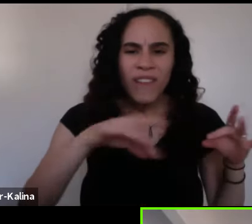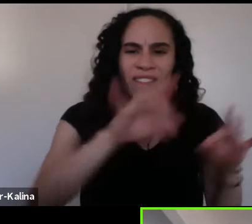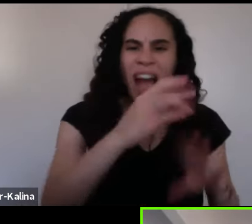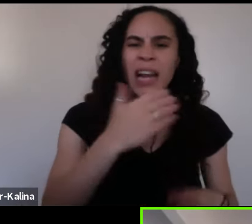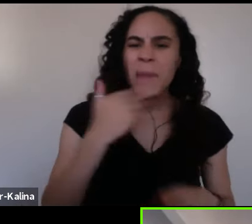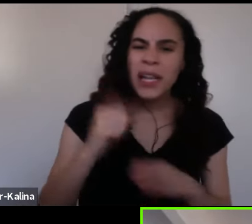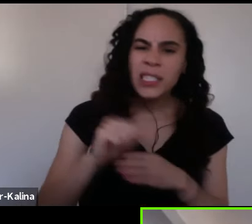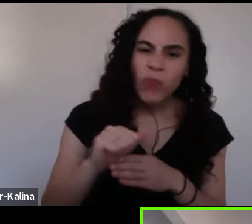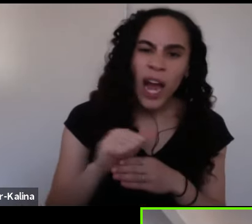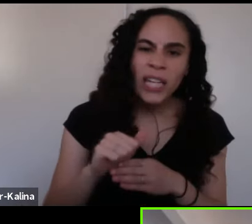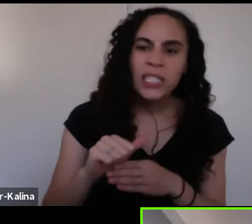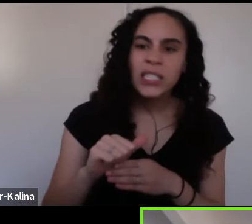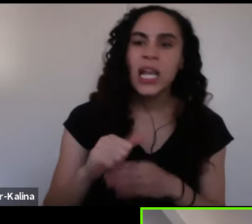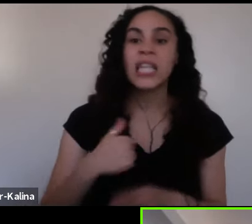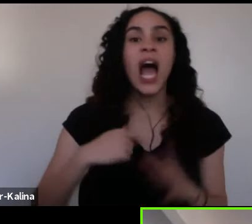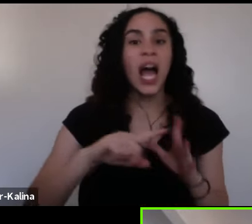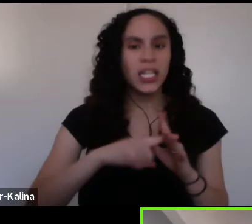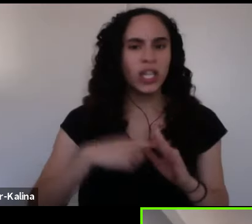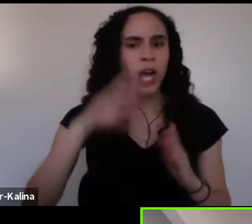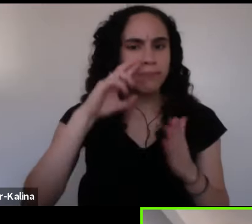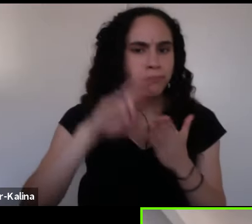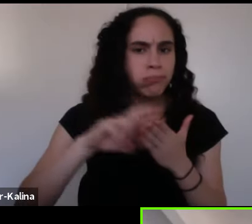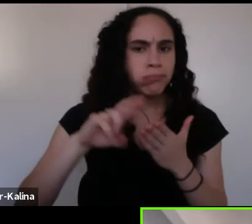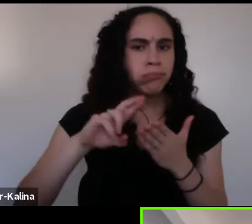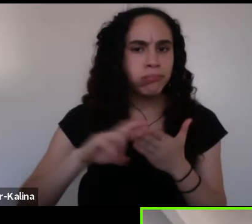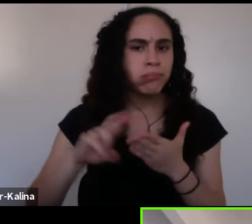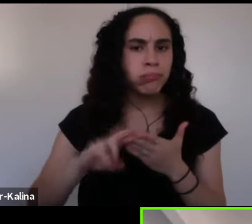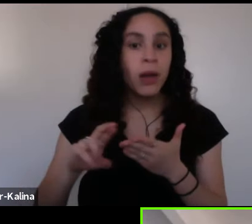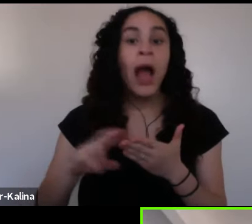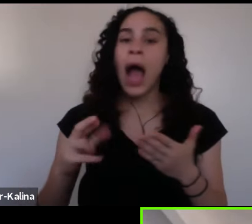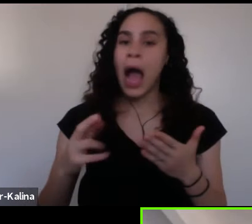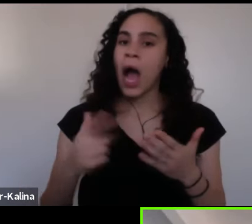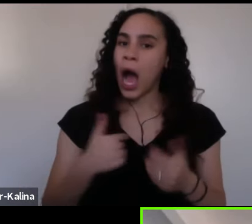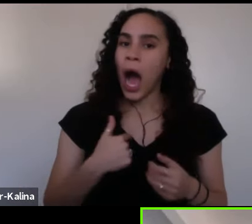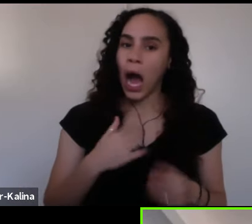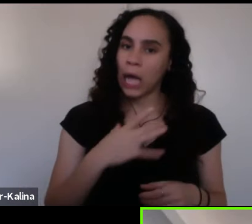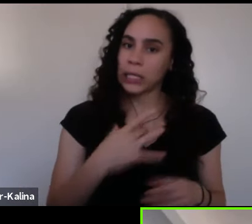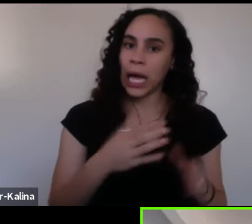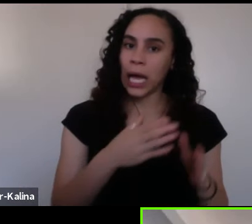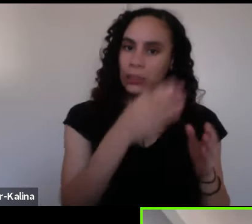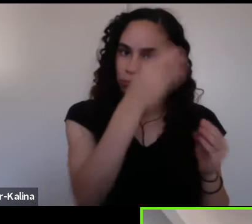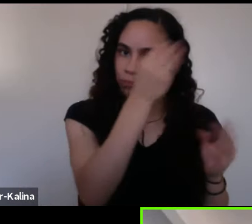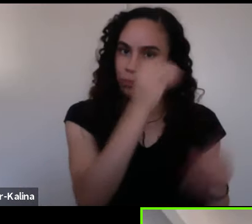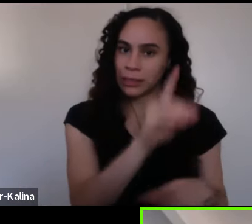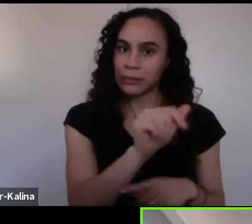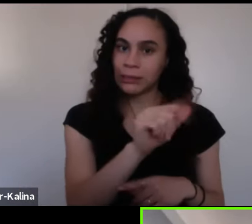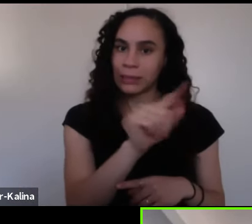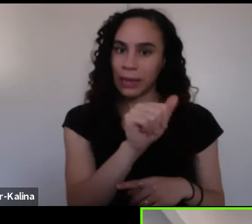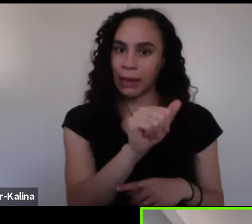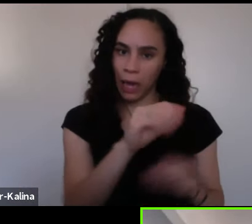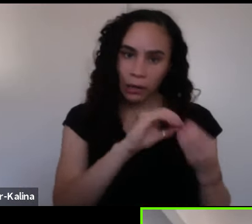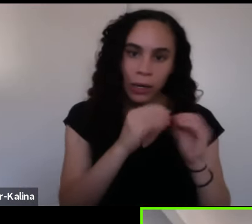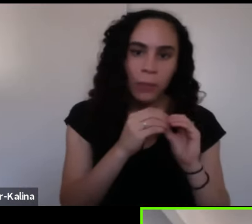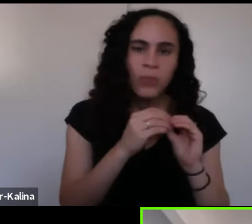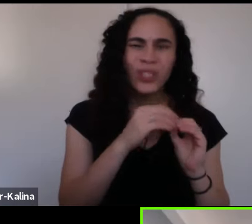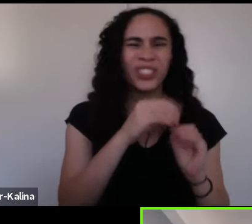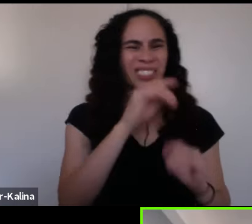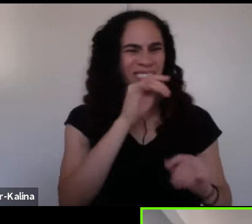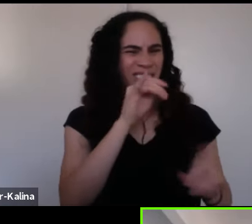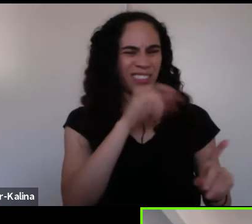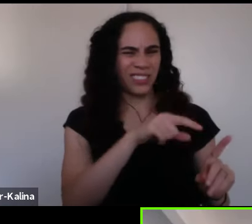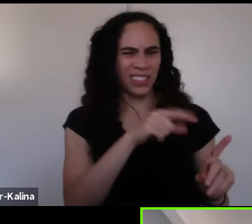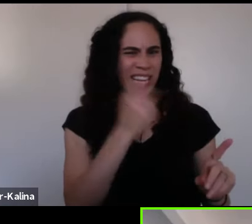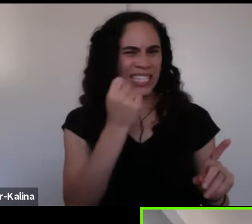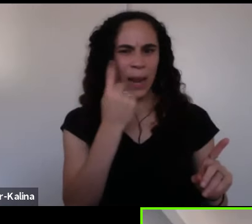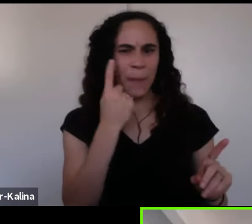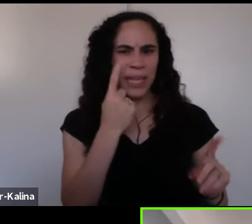and bring those back. And I started doing the research, and I'm very data driven, and the data didn't make any sense to me. You know, people that have been in this